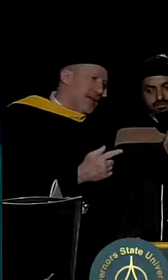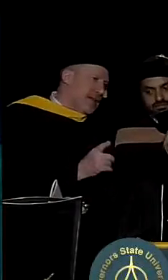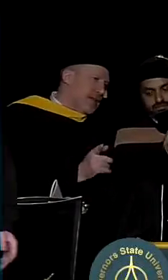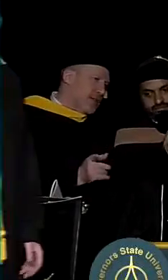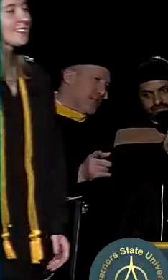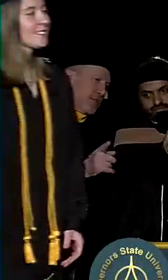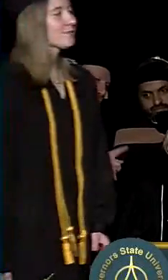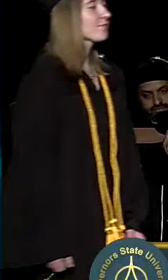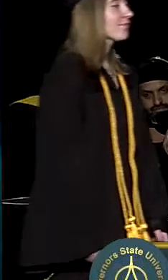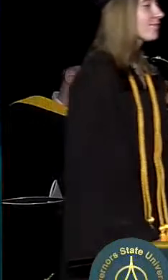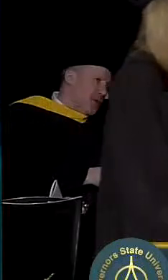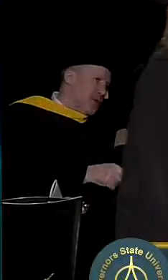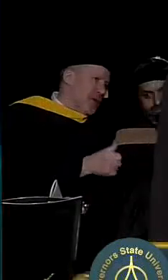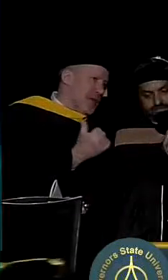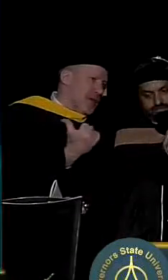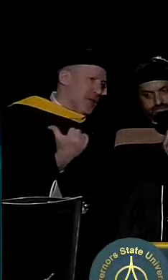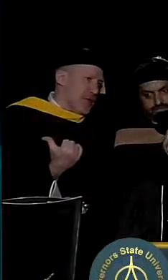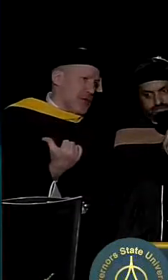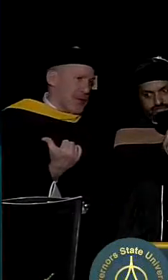Kara M. Graham.